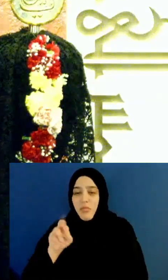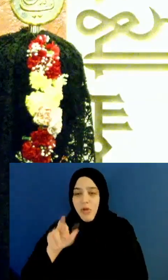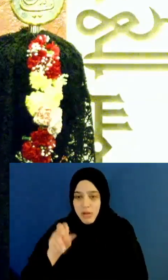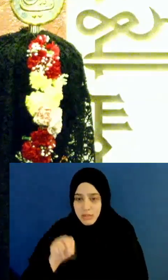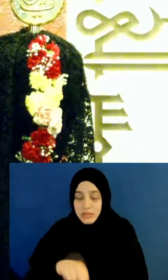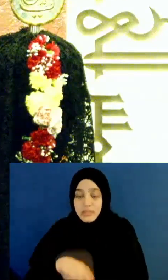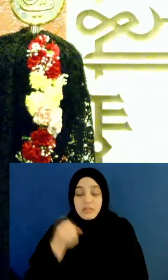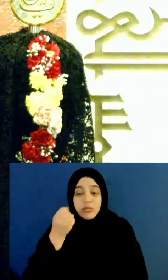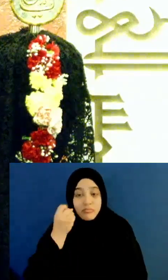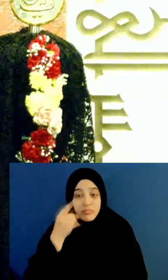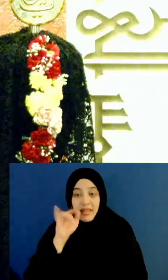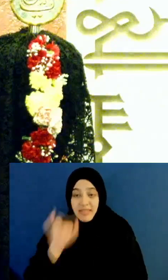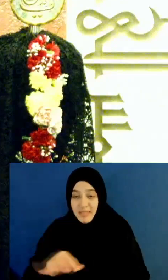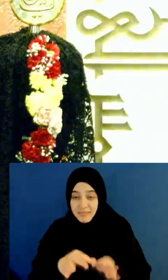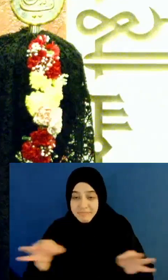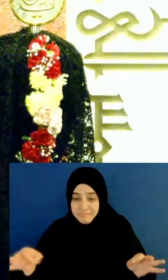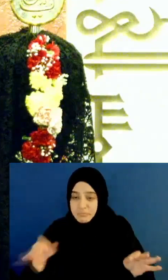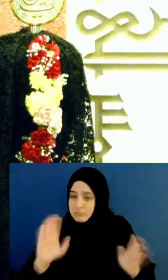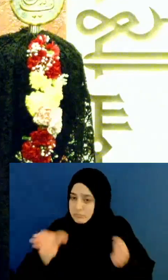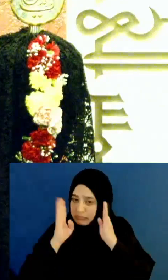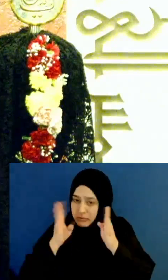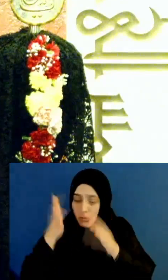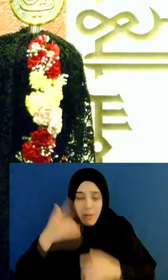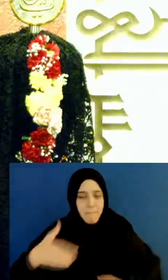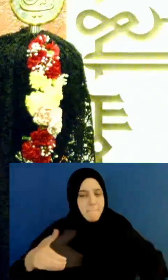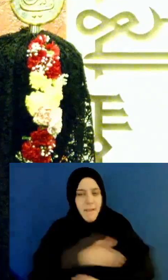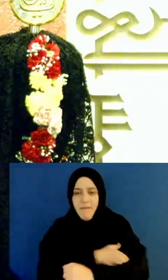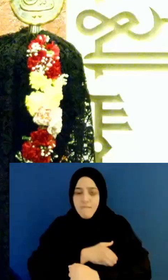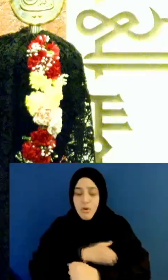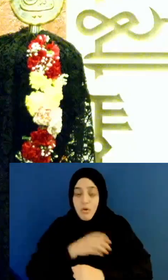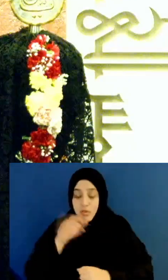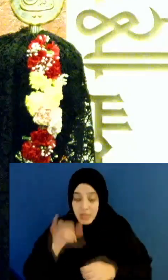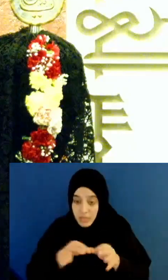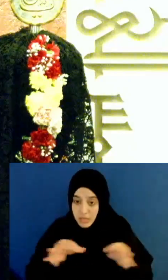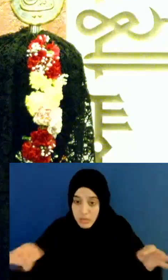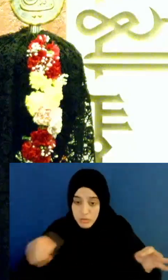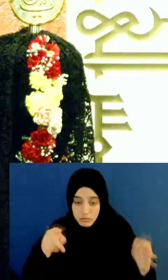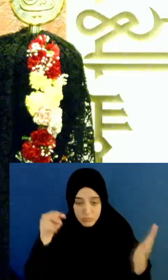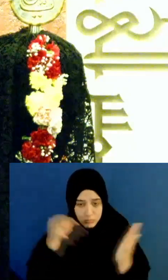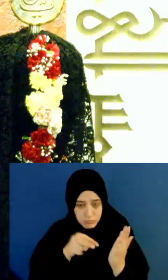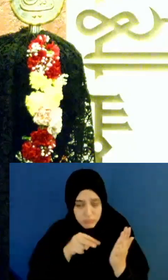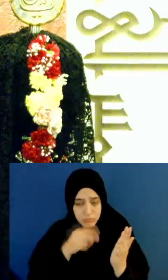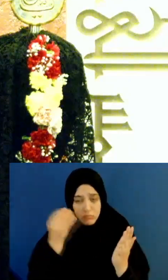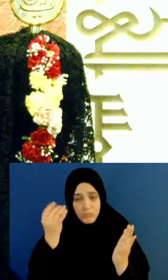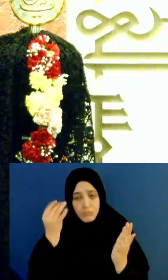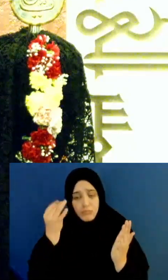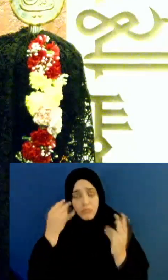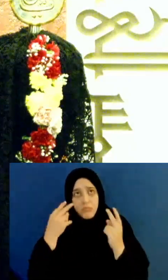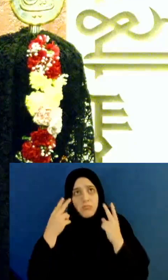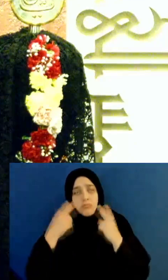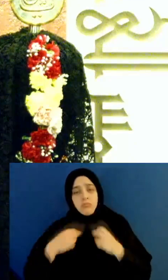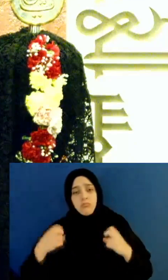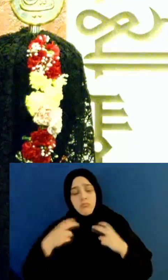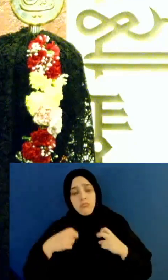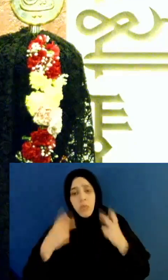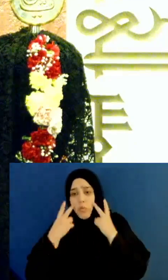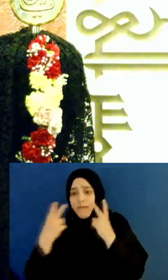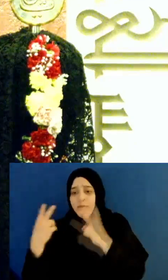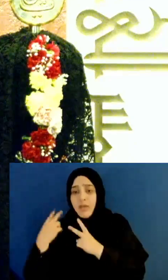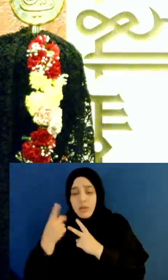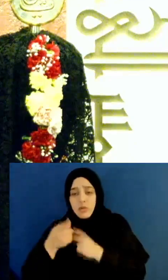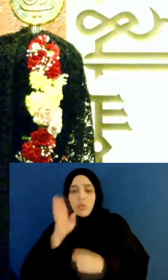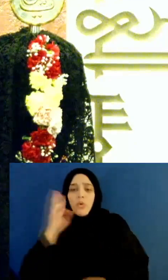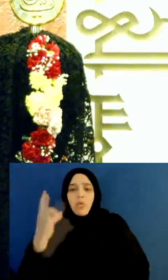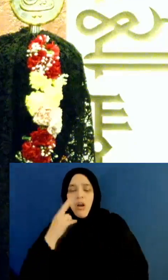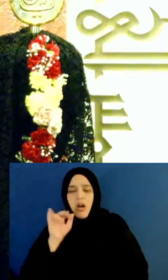very powerful verses that when we reflect upon them, we should realize that it relates to us and it will